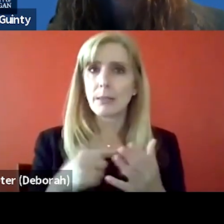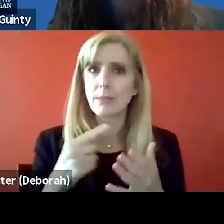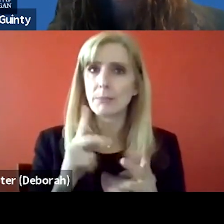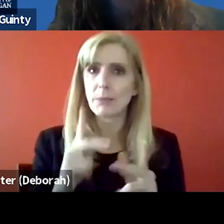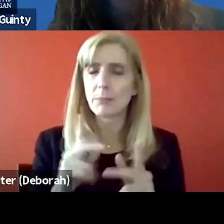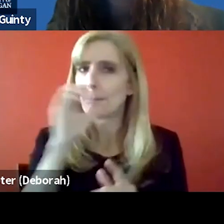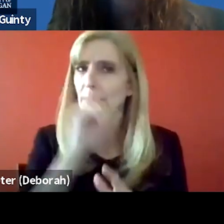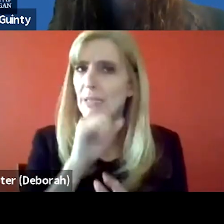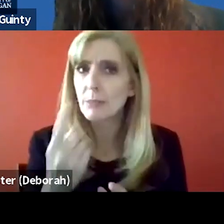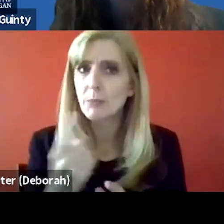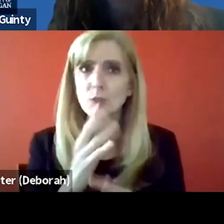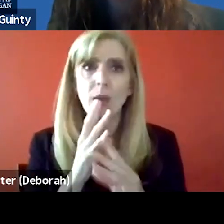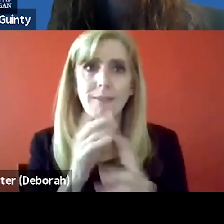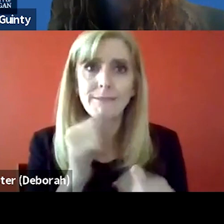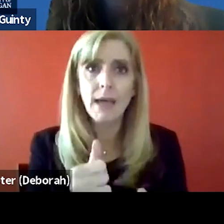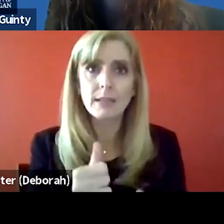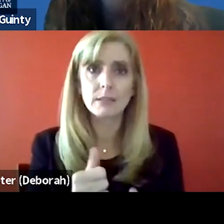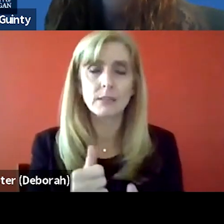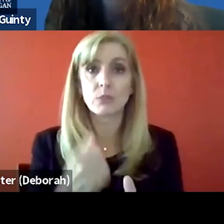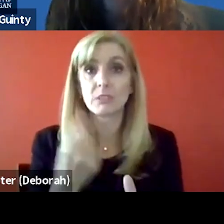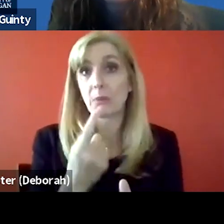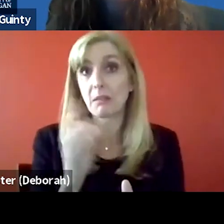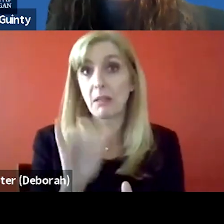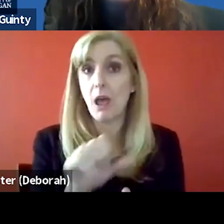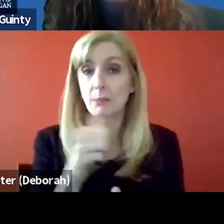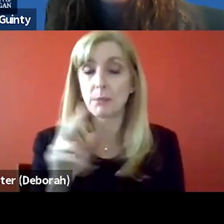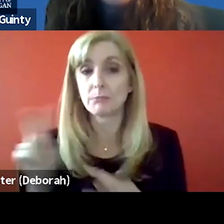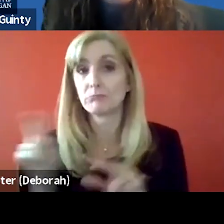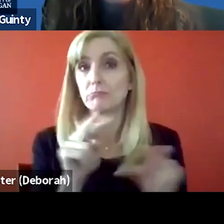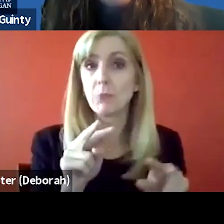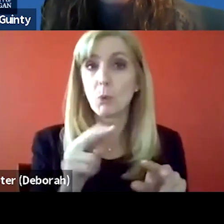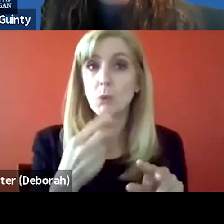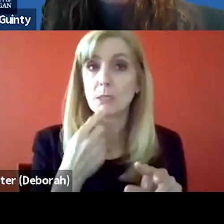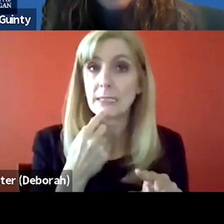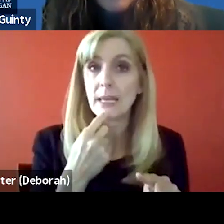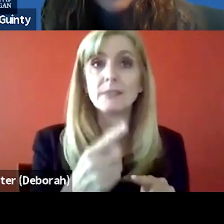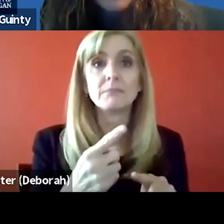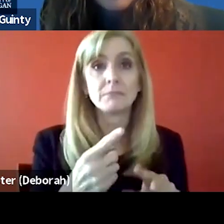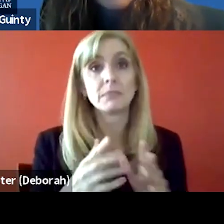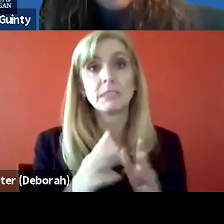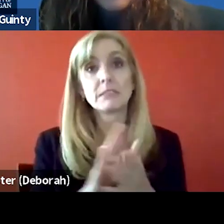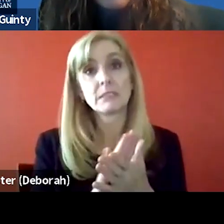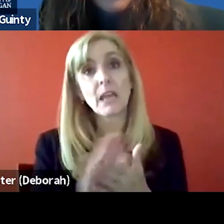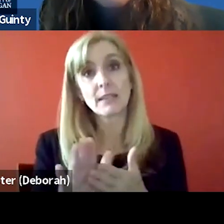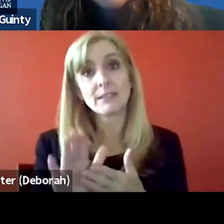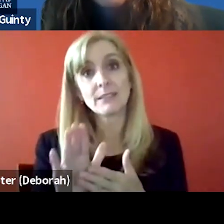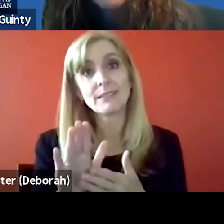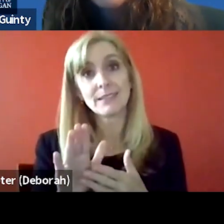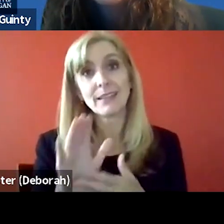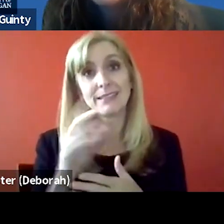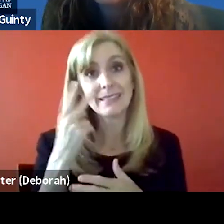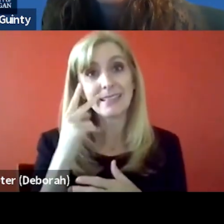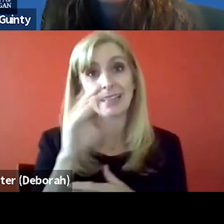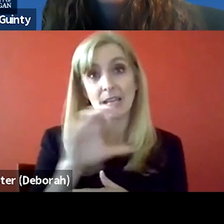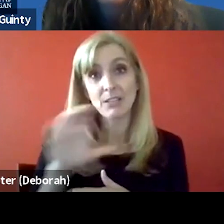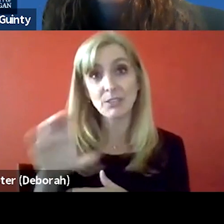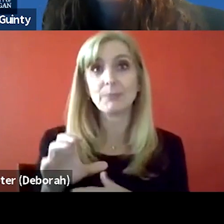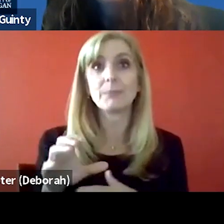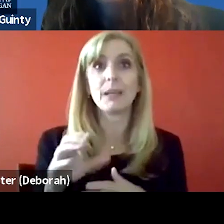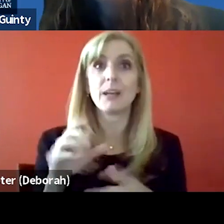was talking too fast or something like that. It's a nice feature to be able to tune on the captions and get the transcript